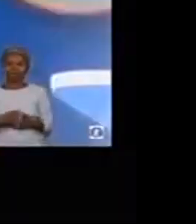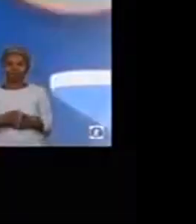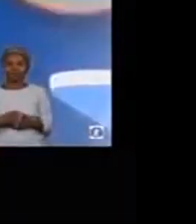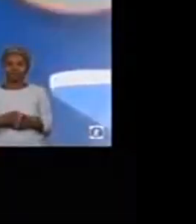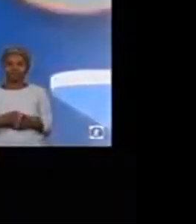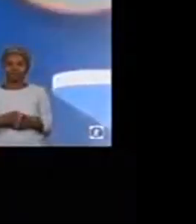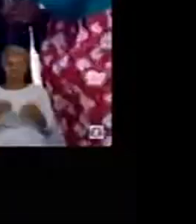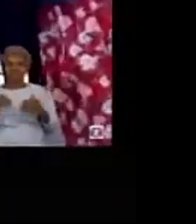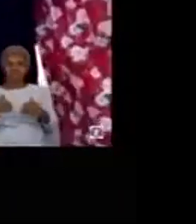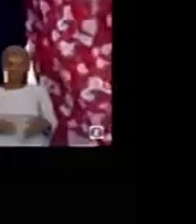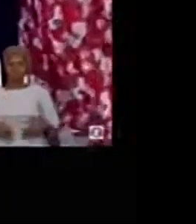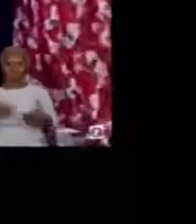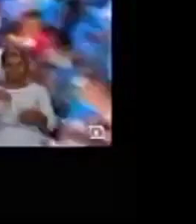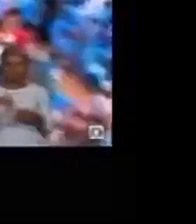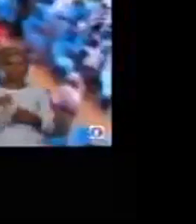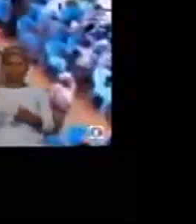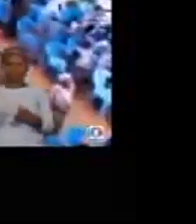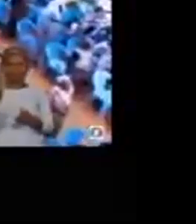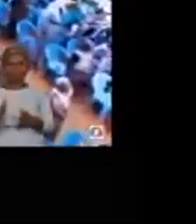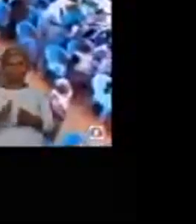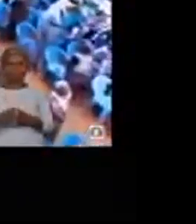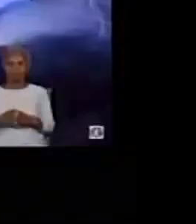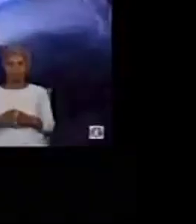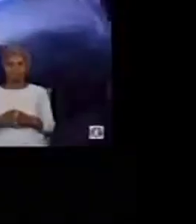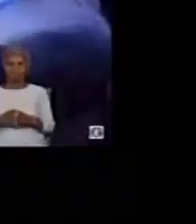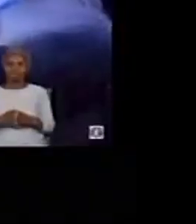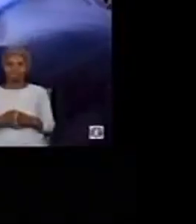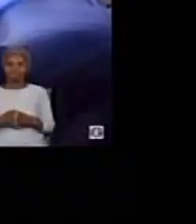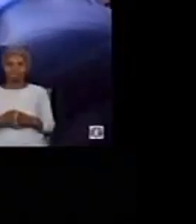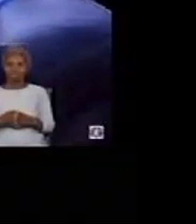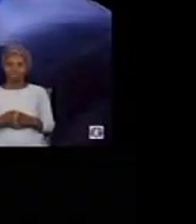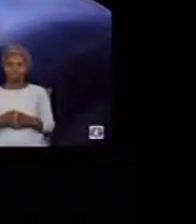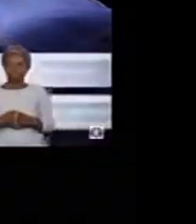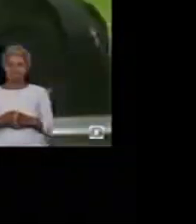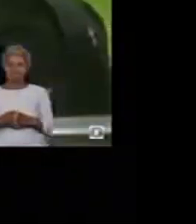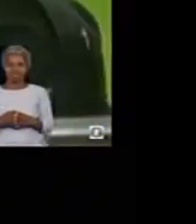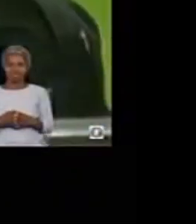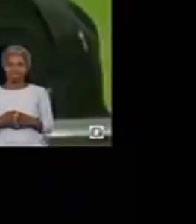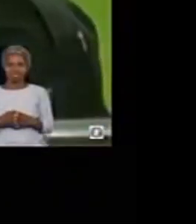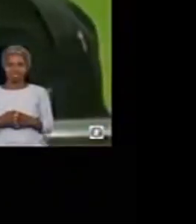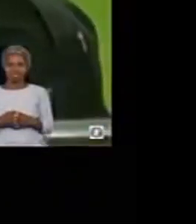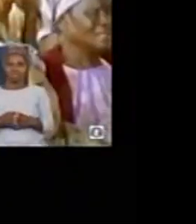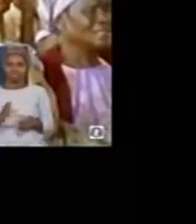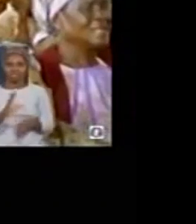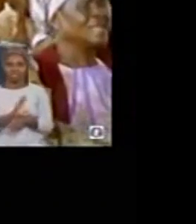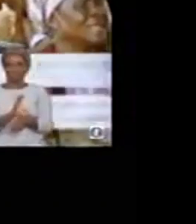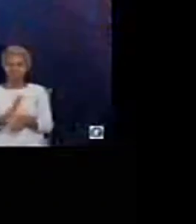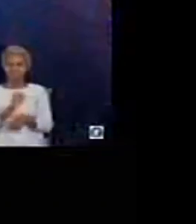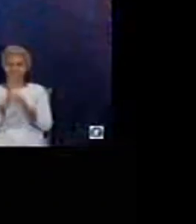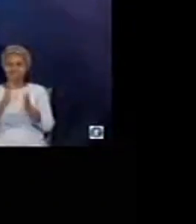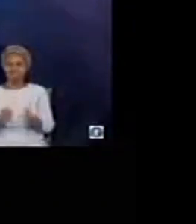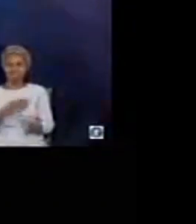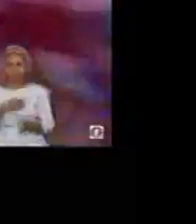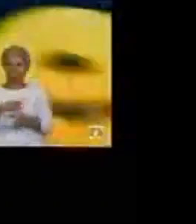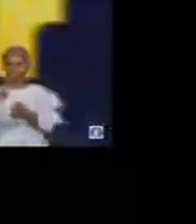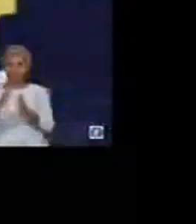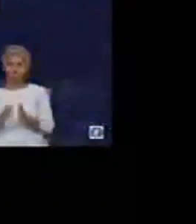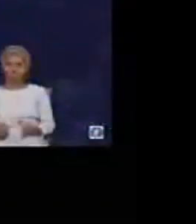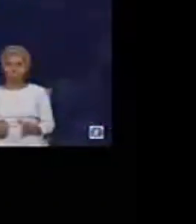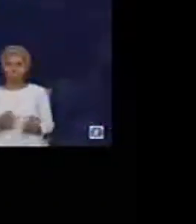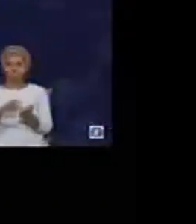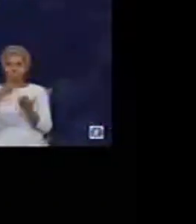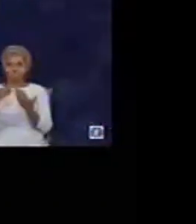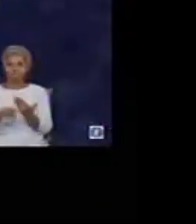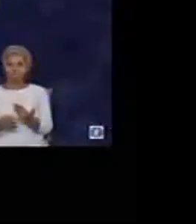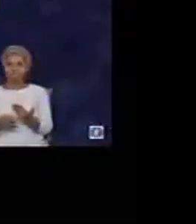God is ready to move. Also featuring our ministers, church workers, and professional conference team